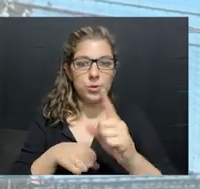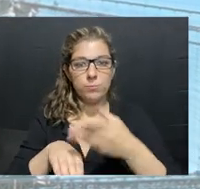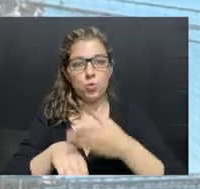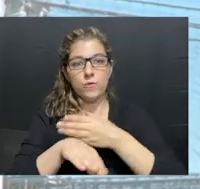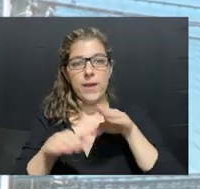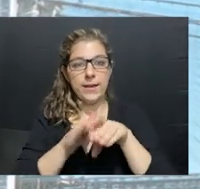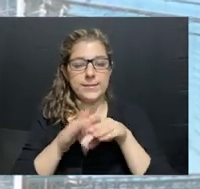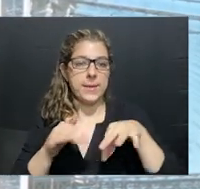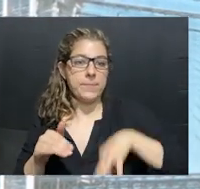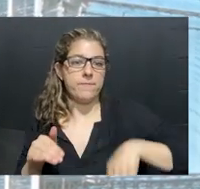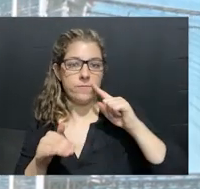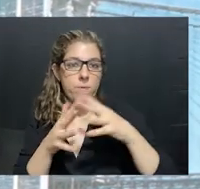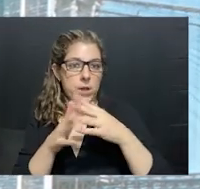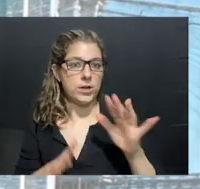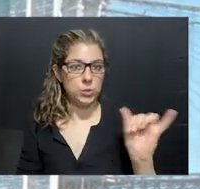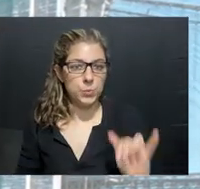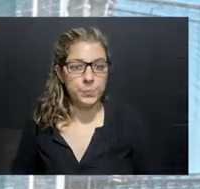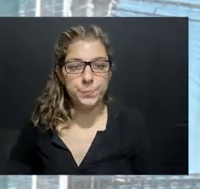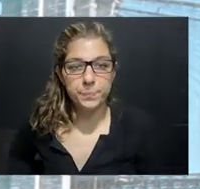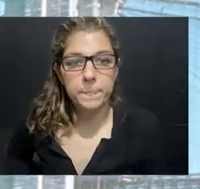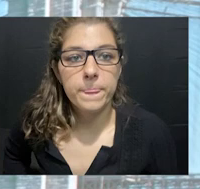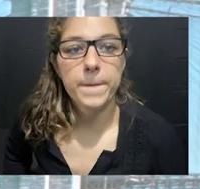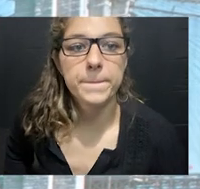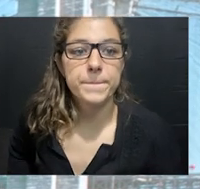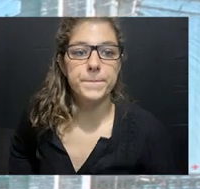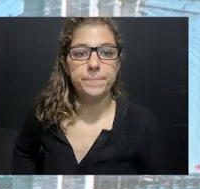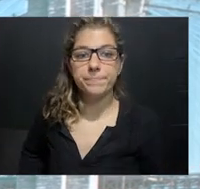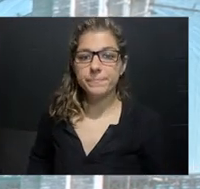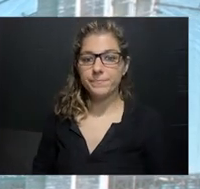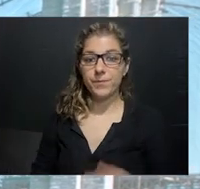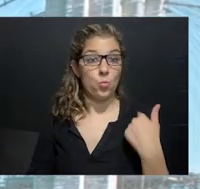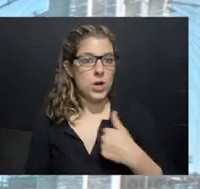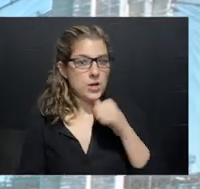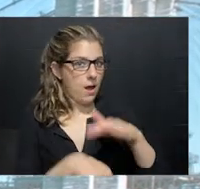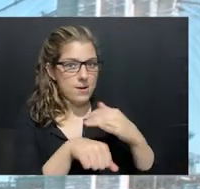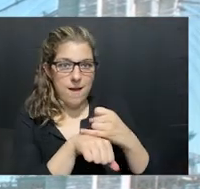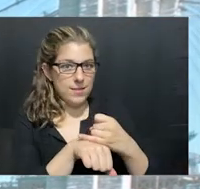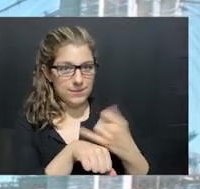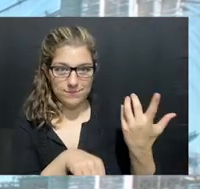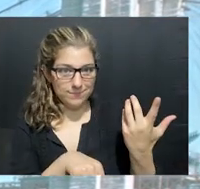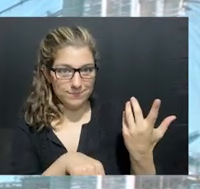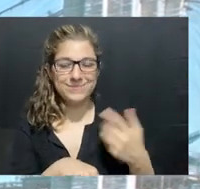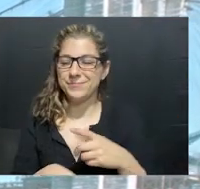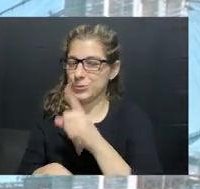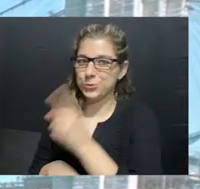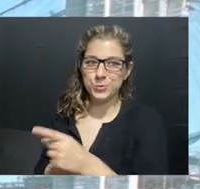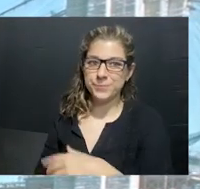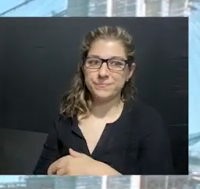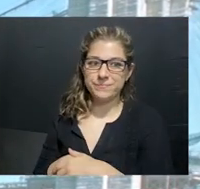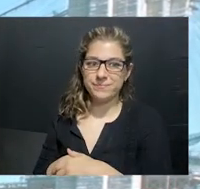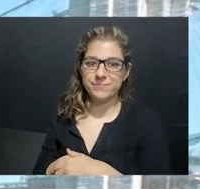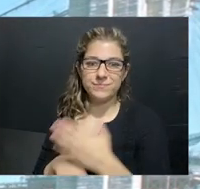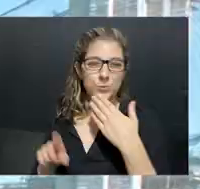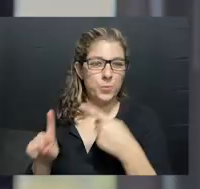improved access and benefits for Americans as well. Yeah, no, I think we are not on an island. We are not on an island. It's a profound